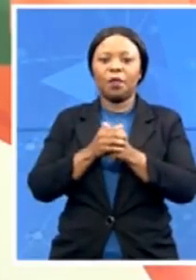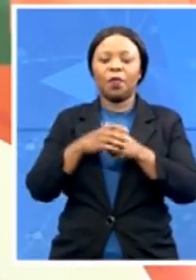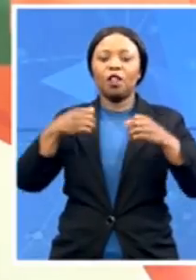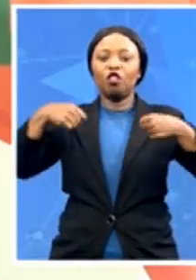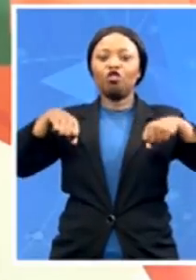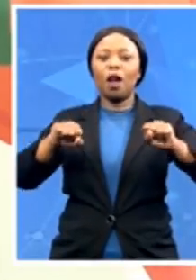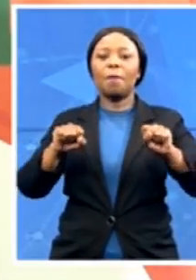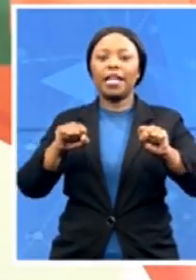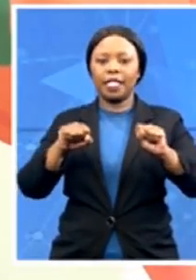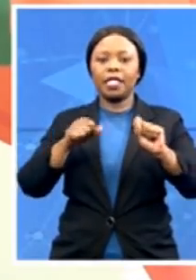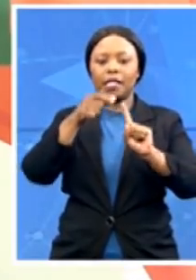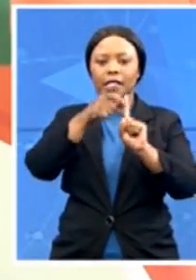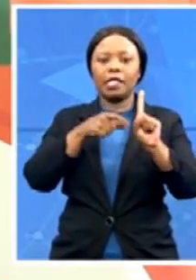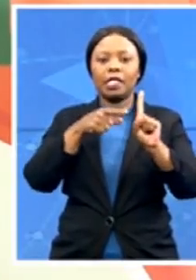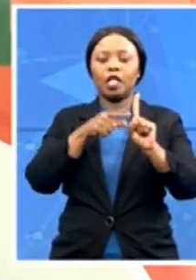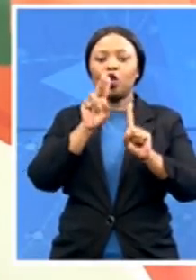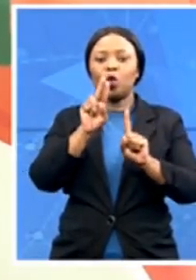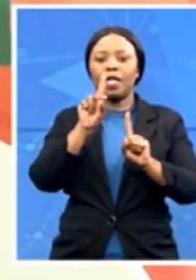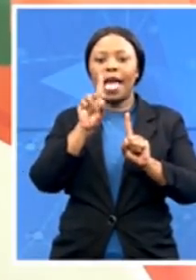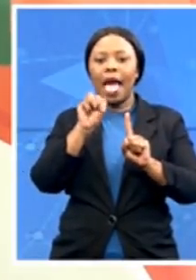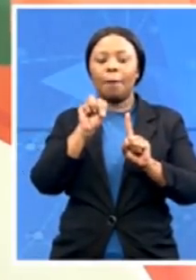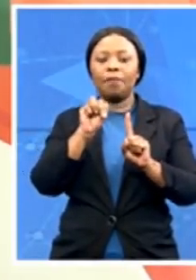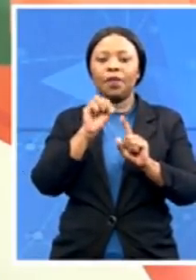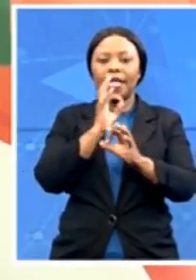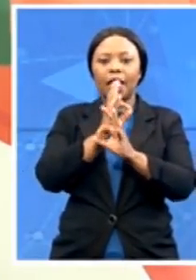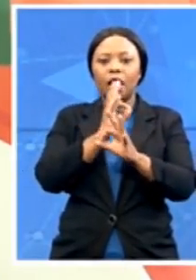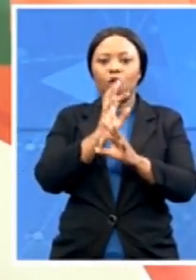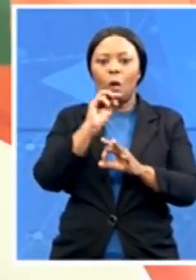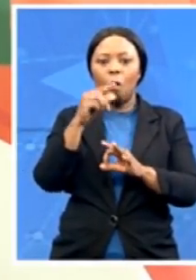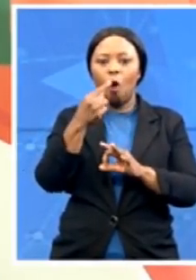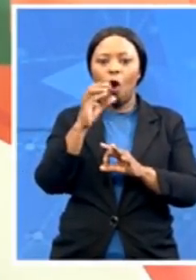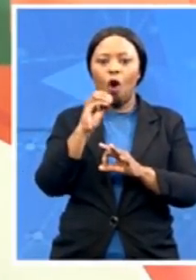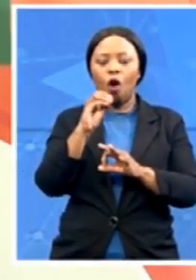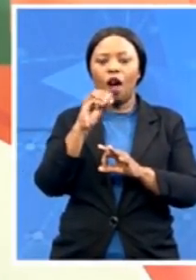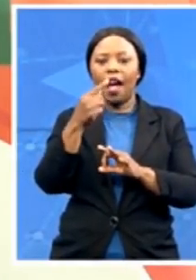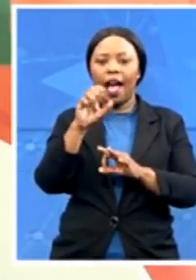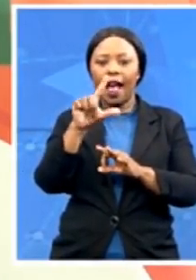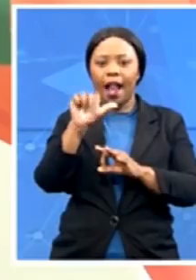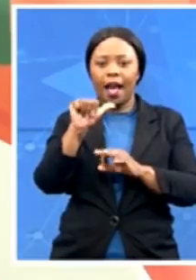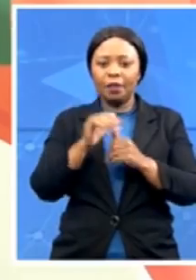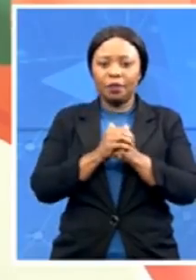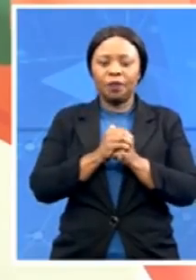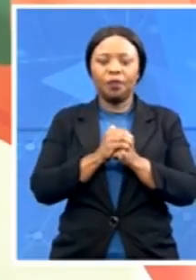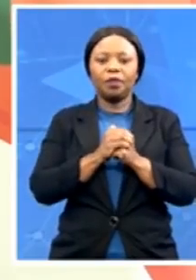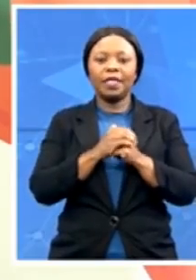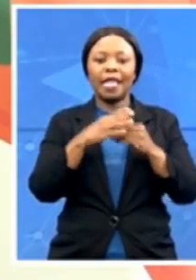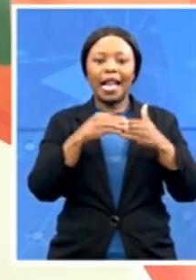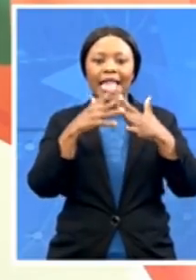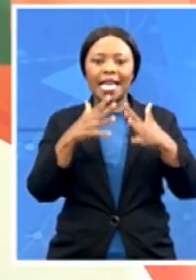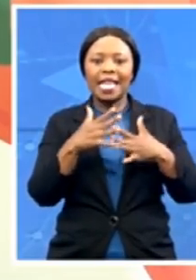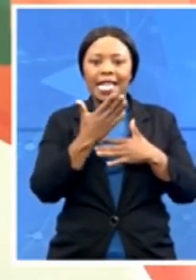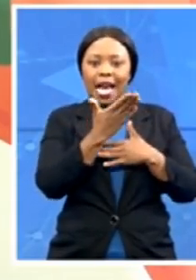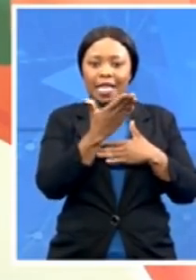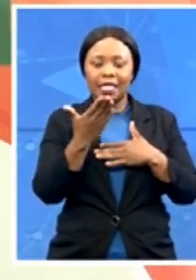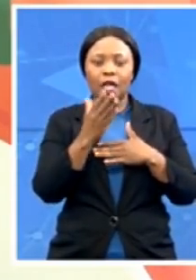province, Tatum Kokelwa, UDM leaders of the OR Tambo region.